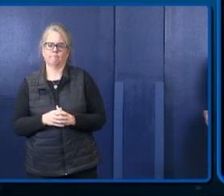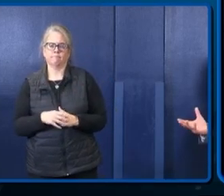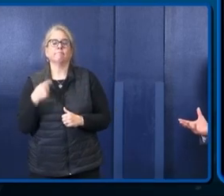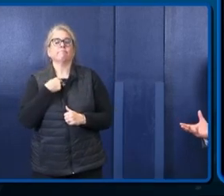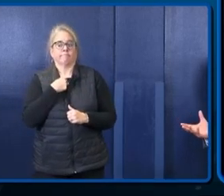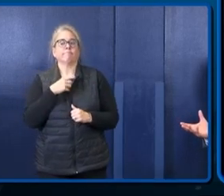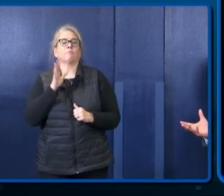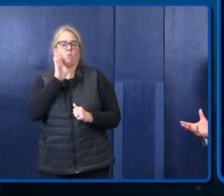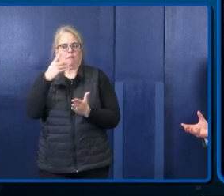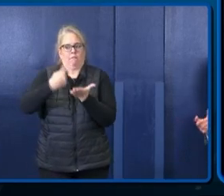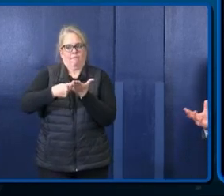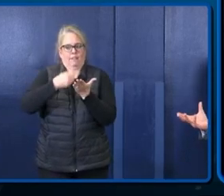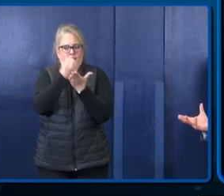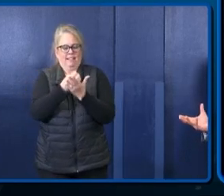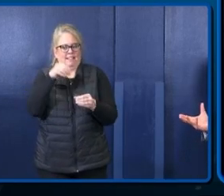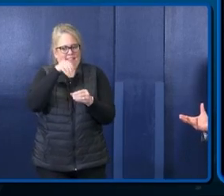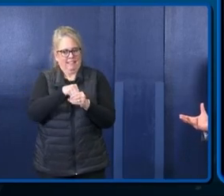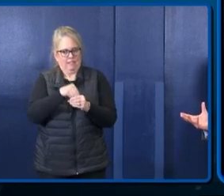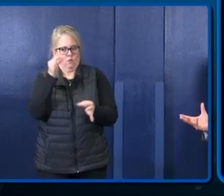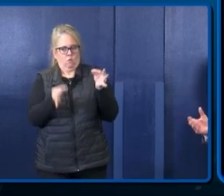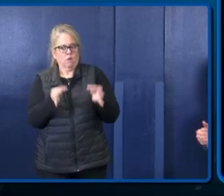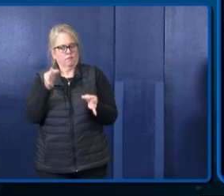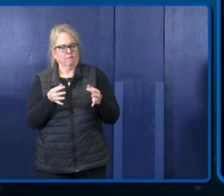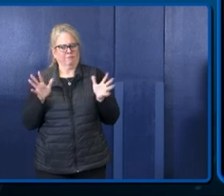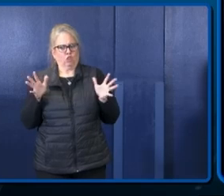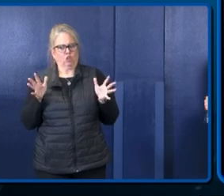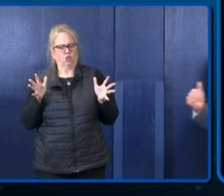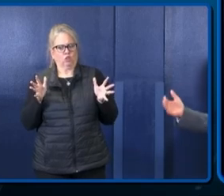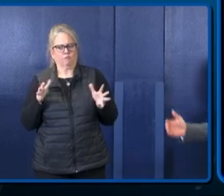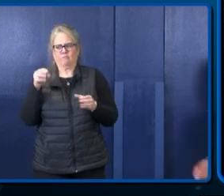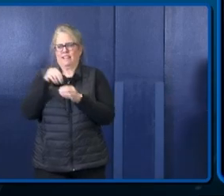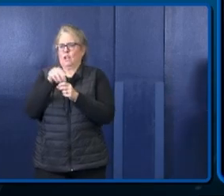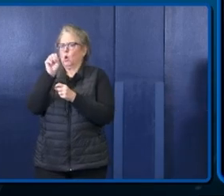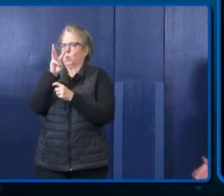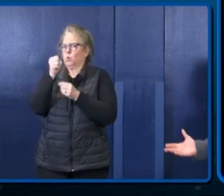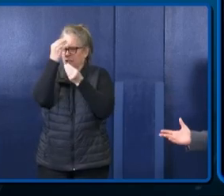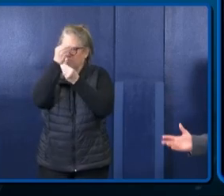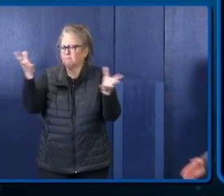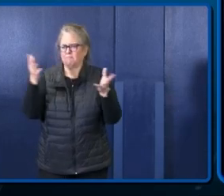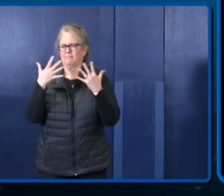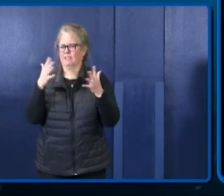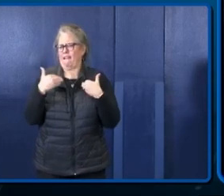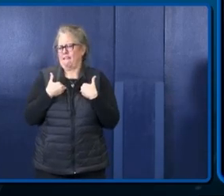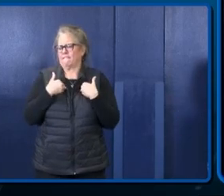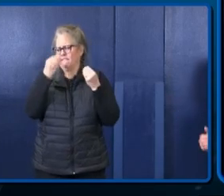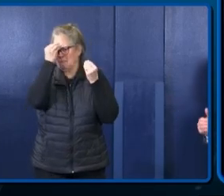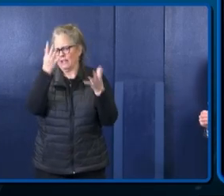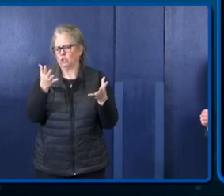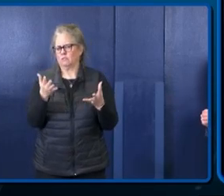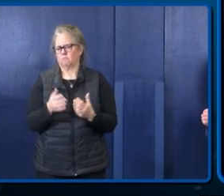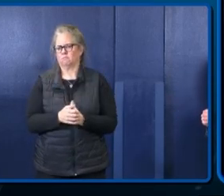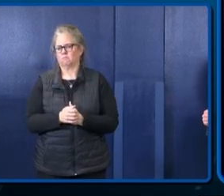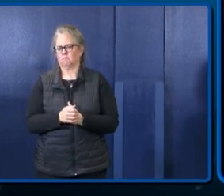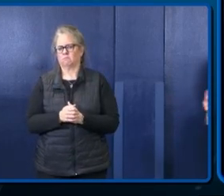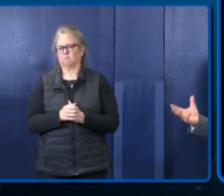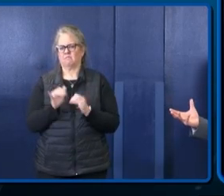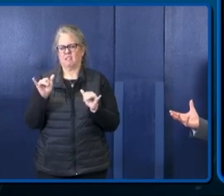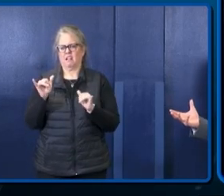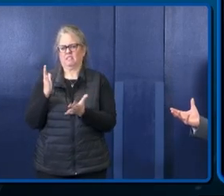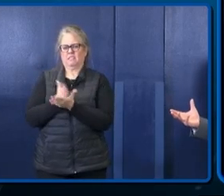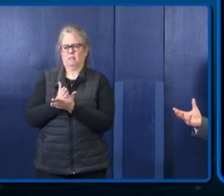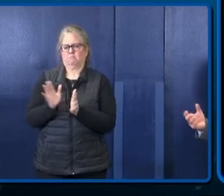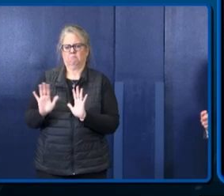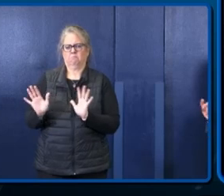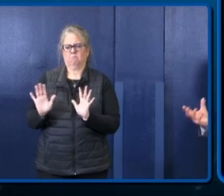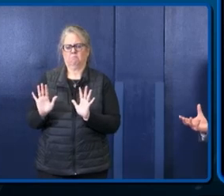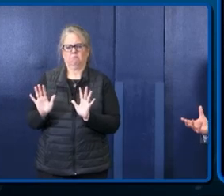are plenty of things that are obvious that have been covered in the media already, and I'm going to stop the answer at that point because I do want to